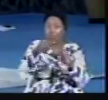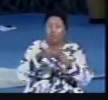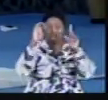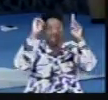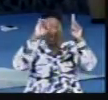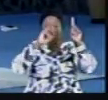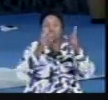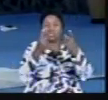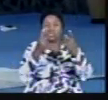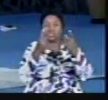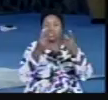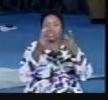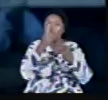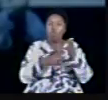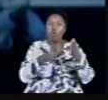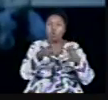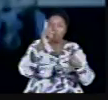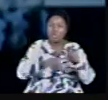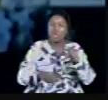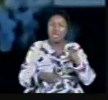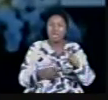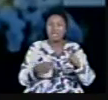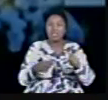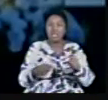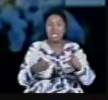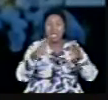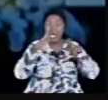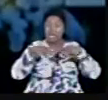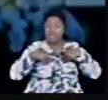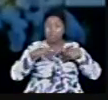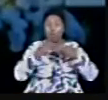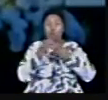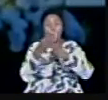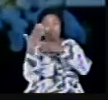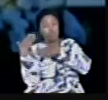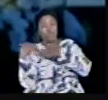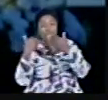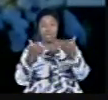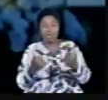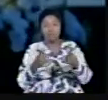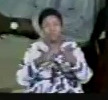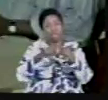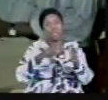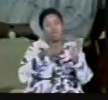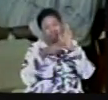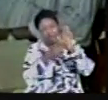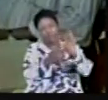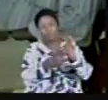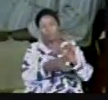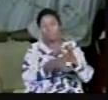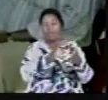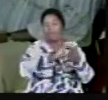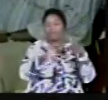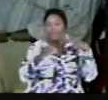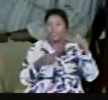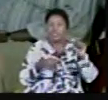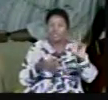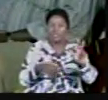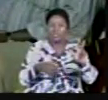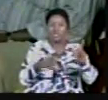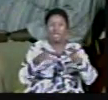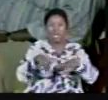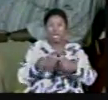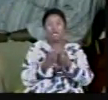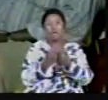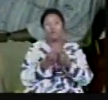what you cannot bear now, then he reveals. Look at verse 13, how be it, when